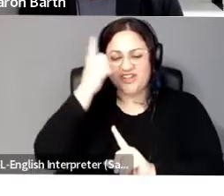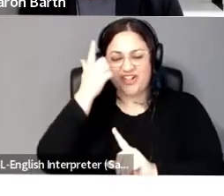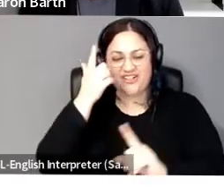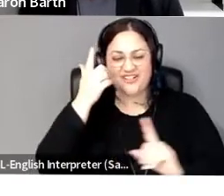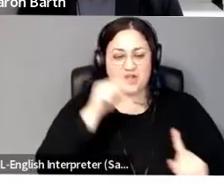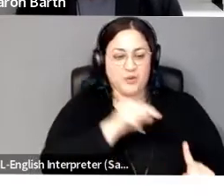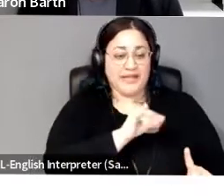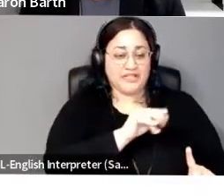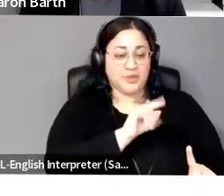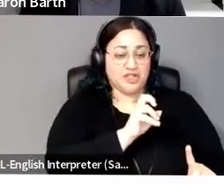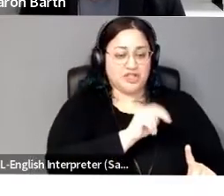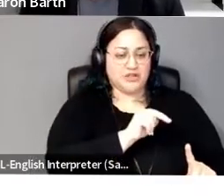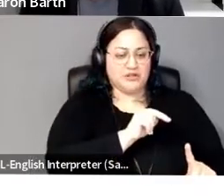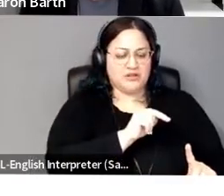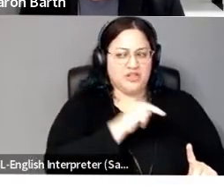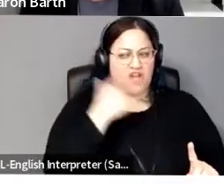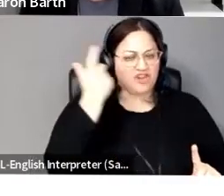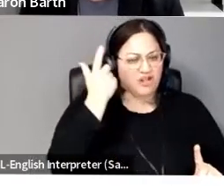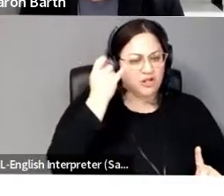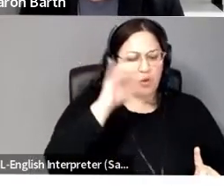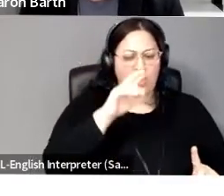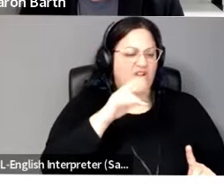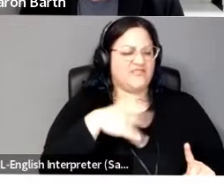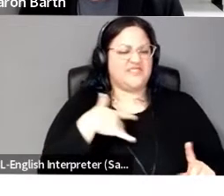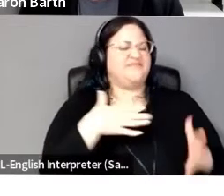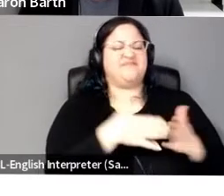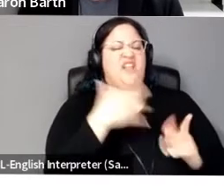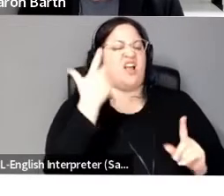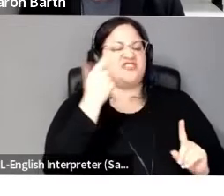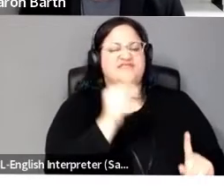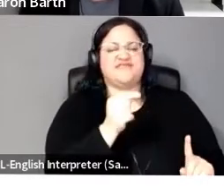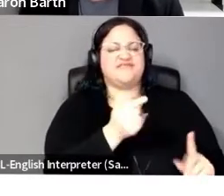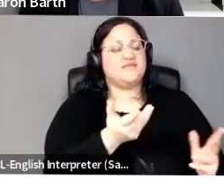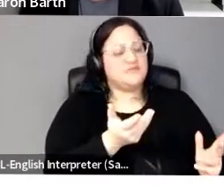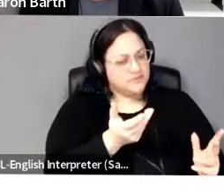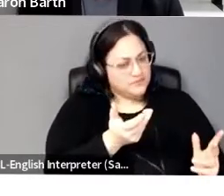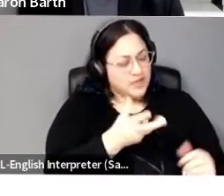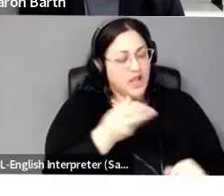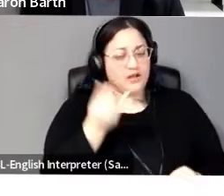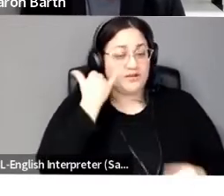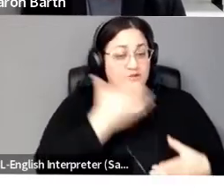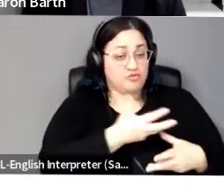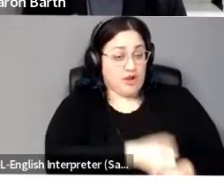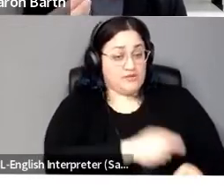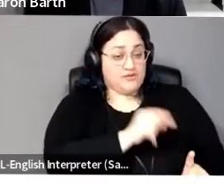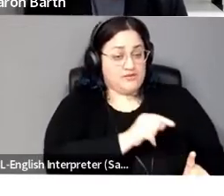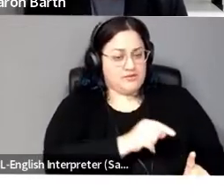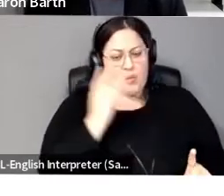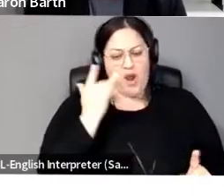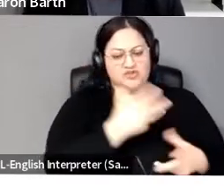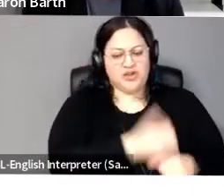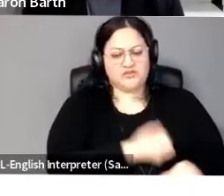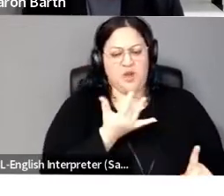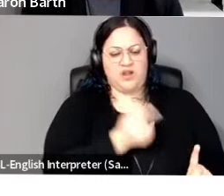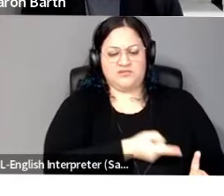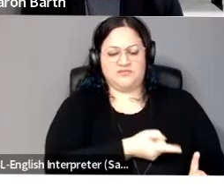intuition logical or is it illogical? And if you trust it, why? Why do you trust